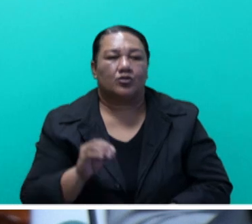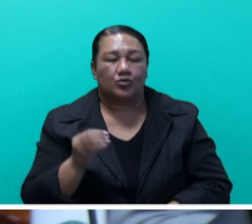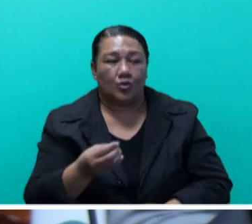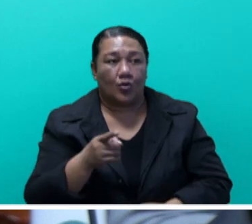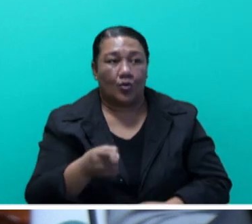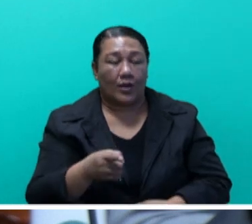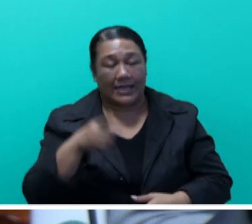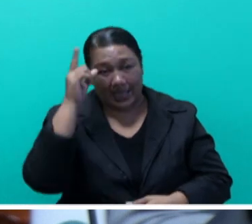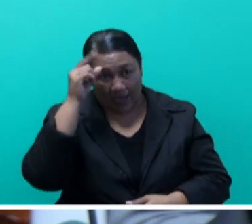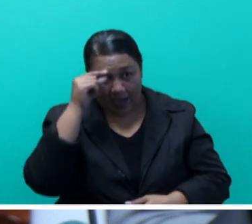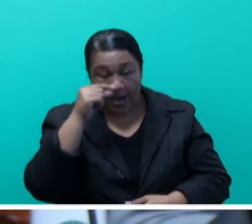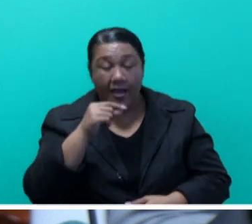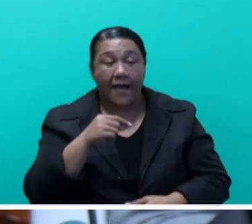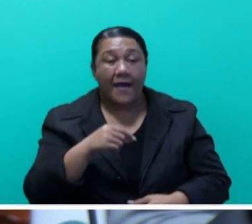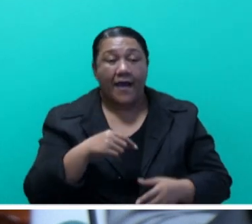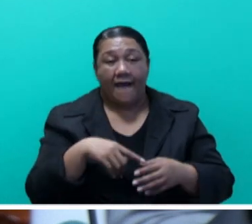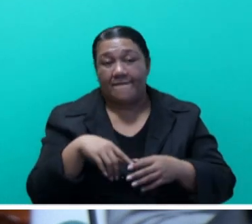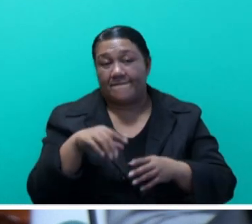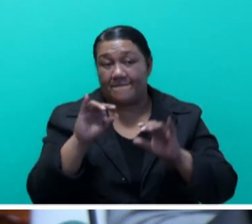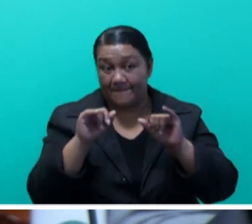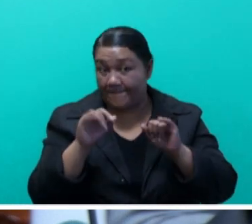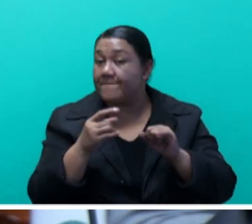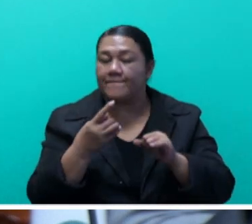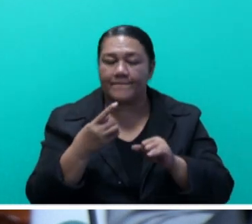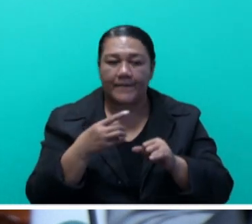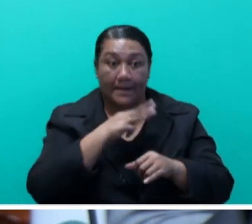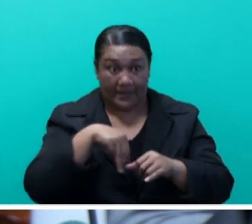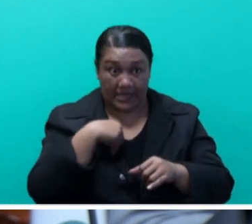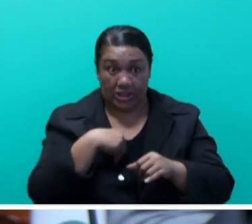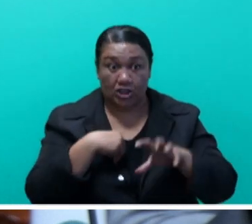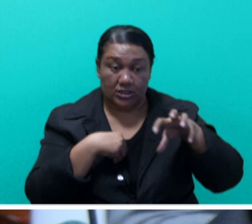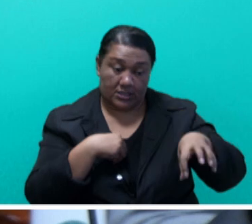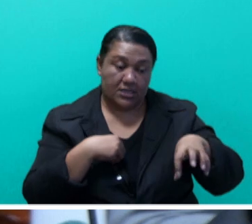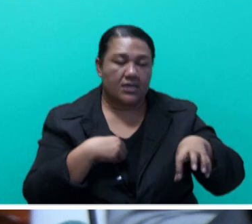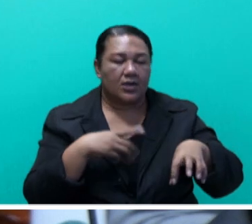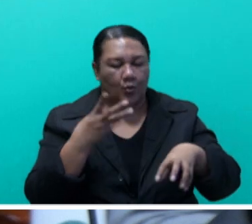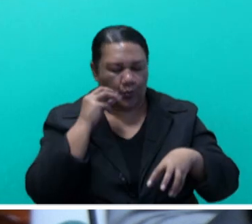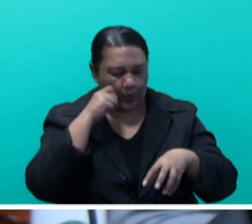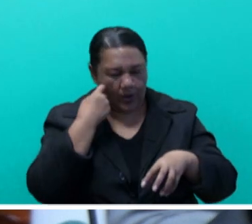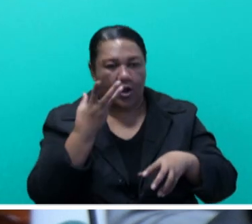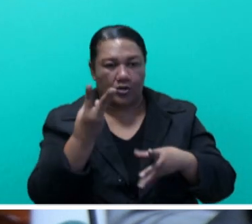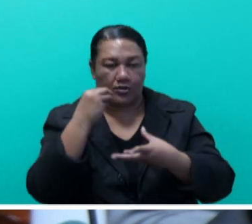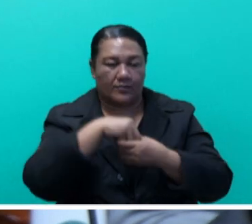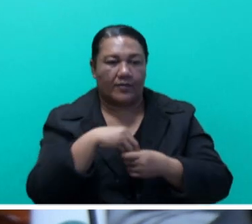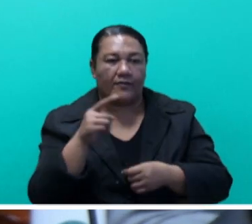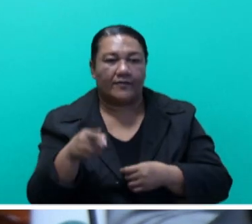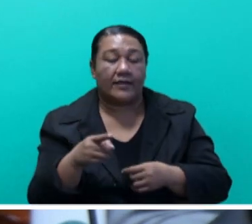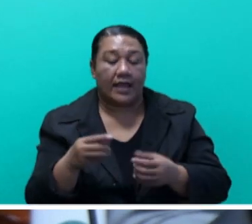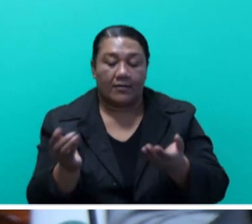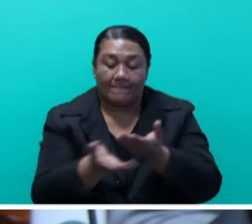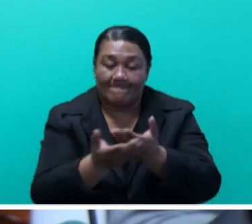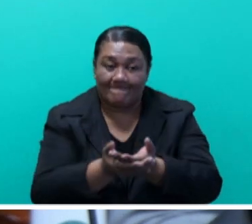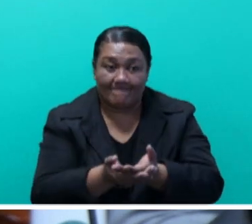be included. Mr. Speaker, sir, the above strategies put in place will assist the government to prevent